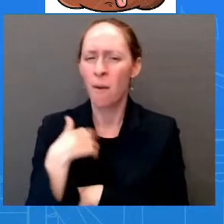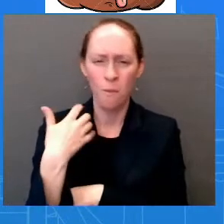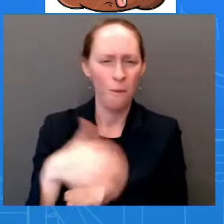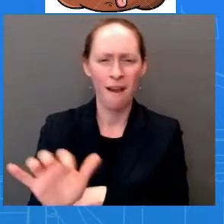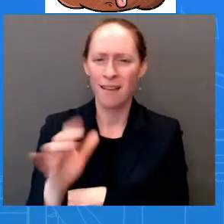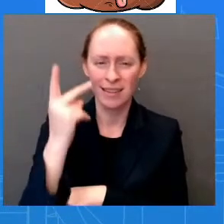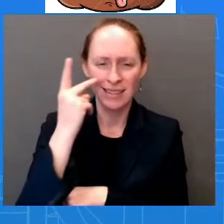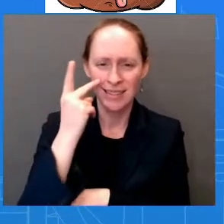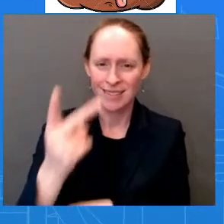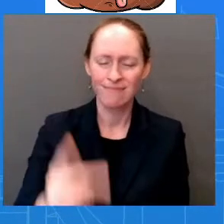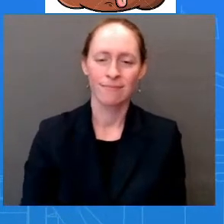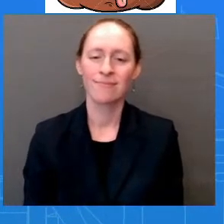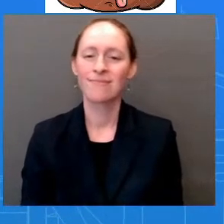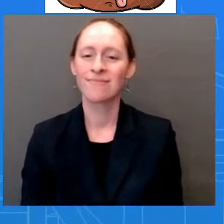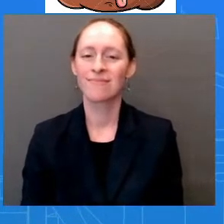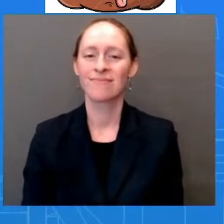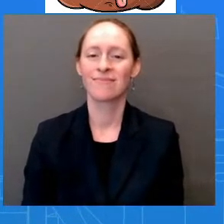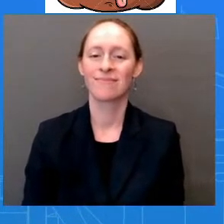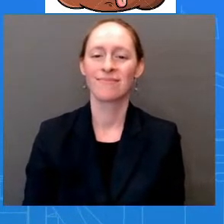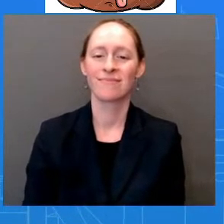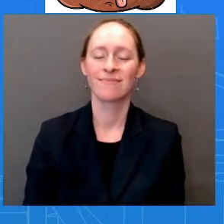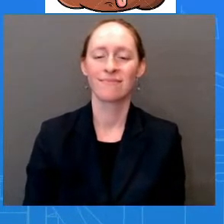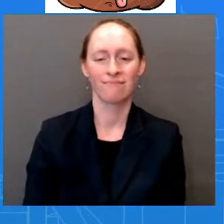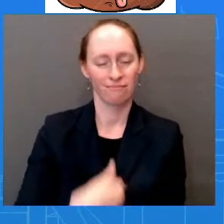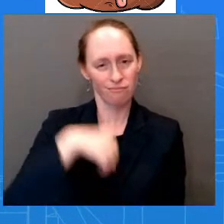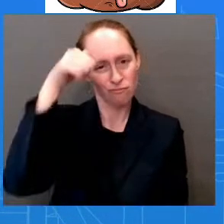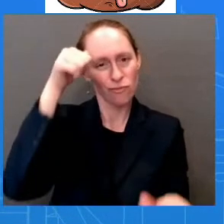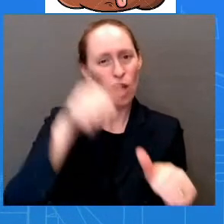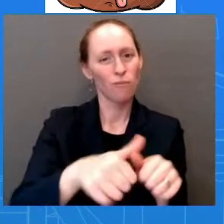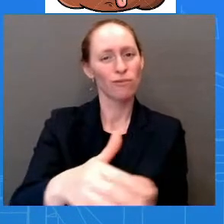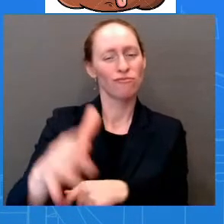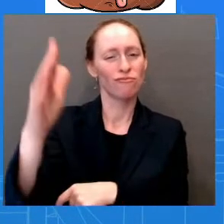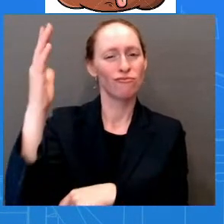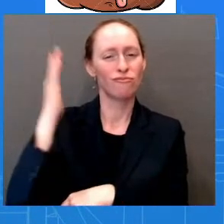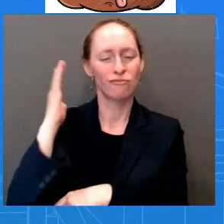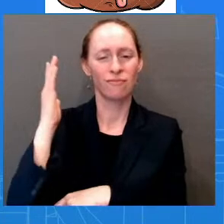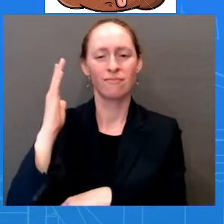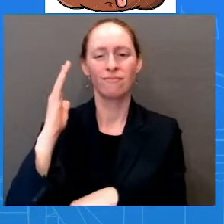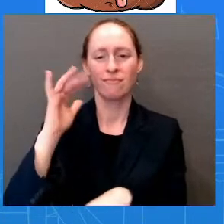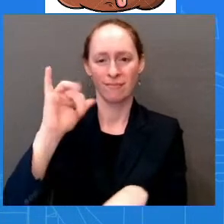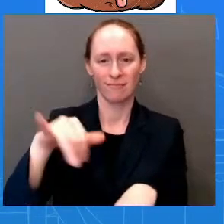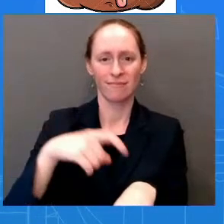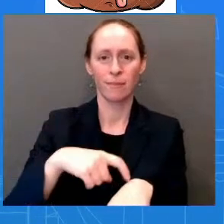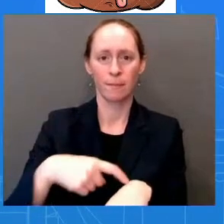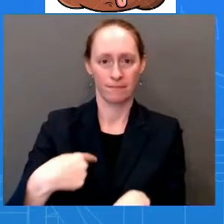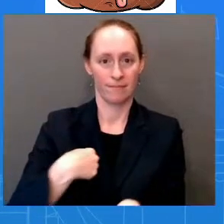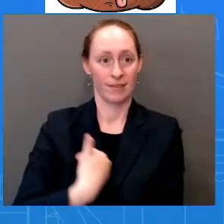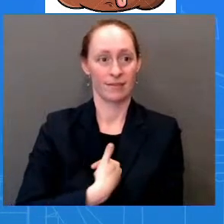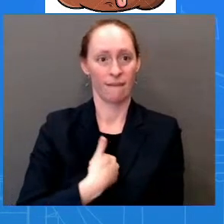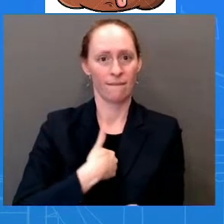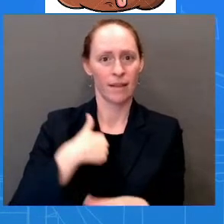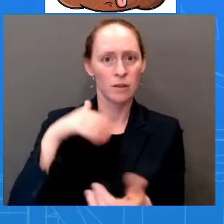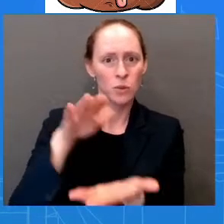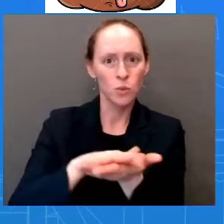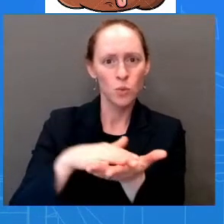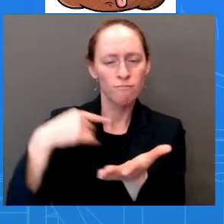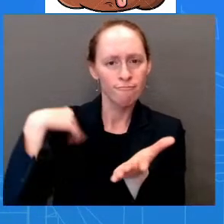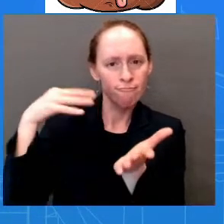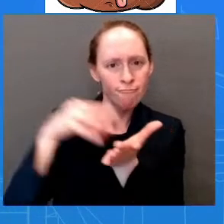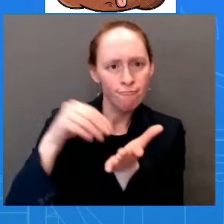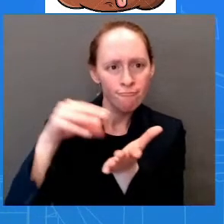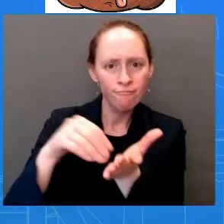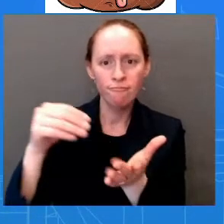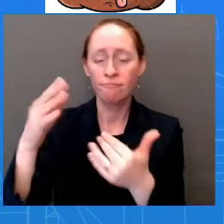and a resident, when a patient came in, whether or not the patient didn't like you, was angry with you, whether it was a rich person or a